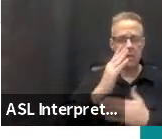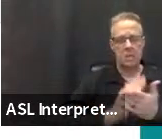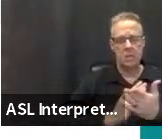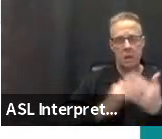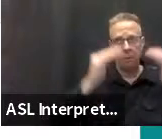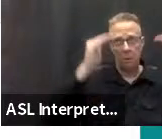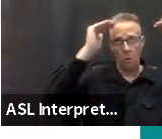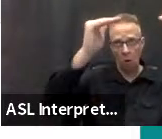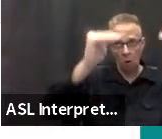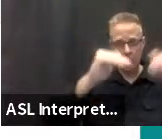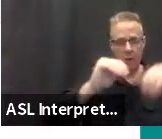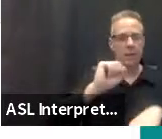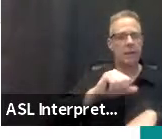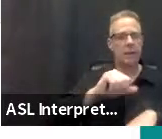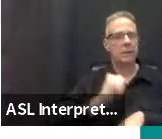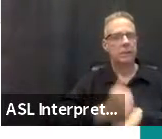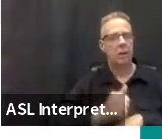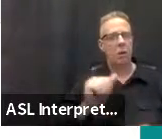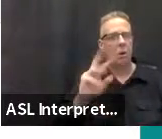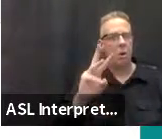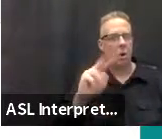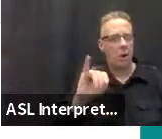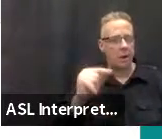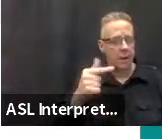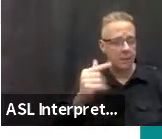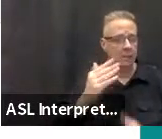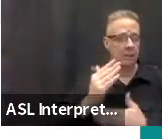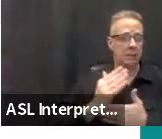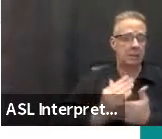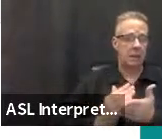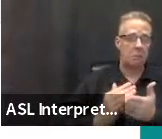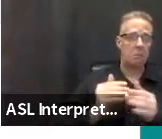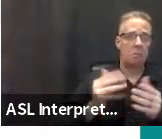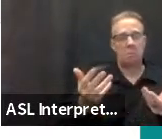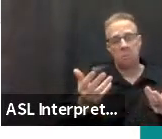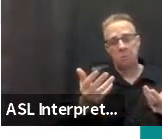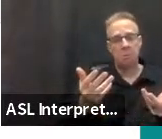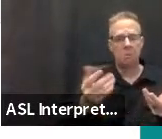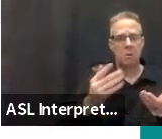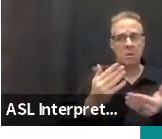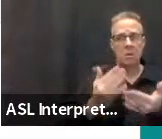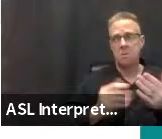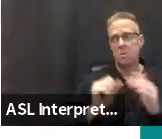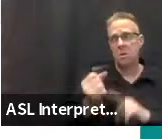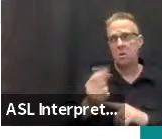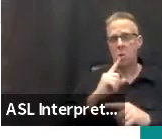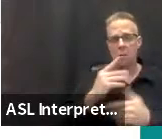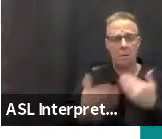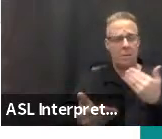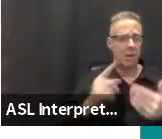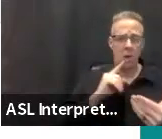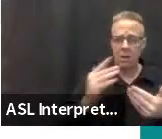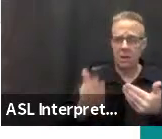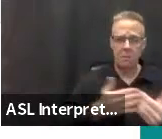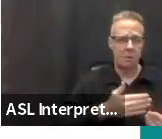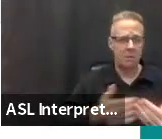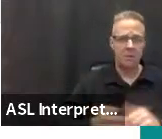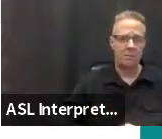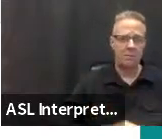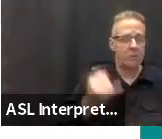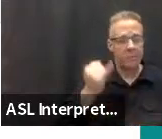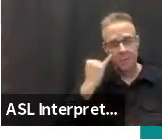areas, and in some cases, it may not even matter, right? If you are